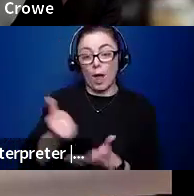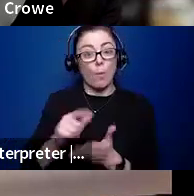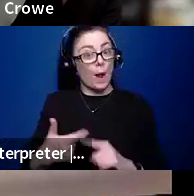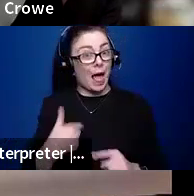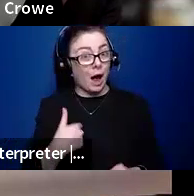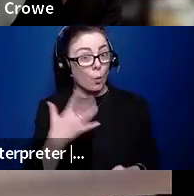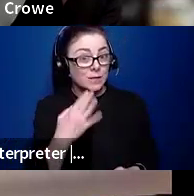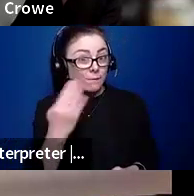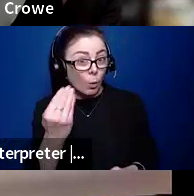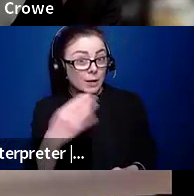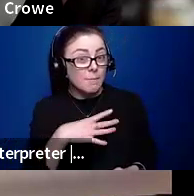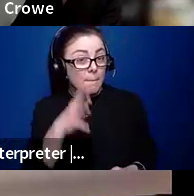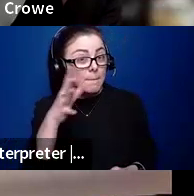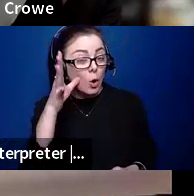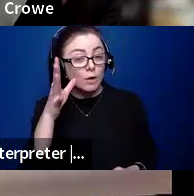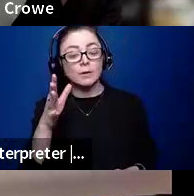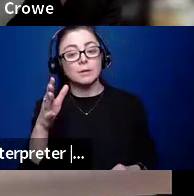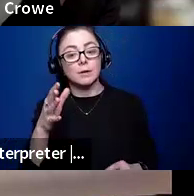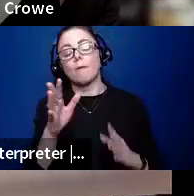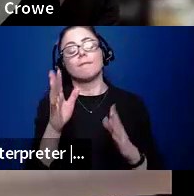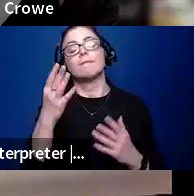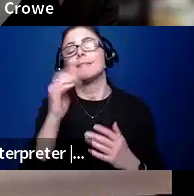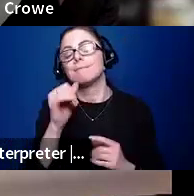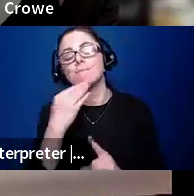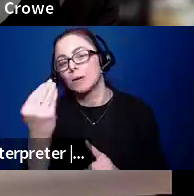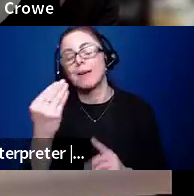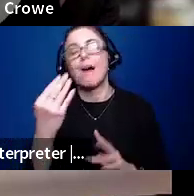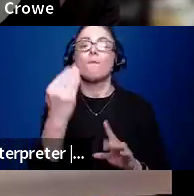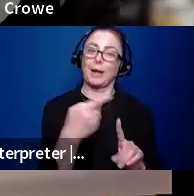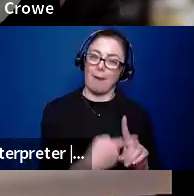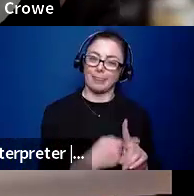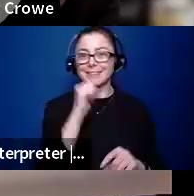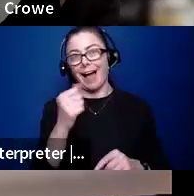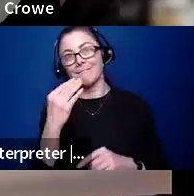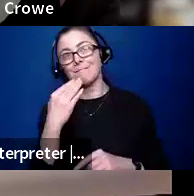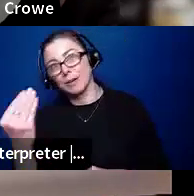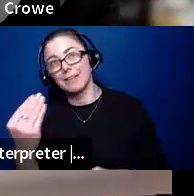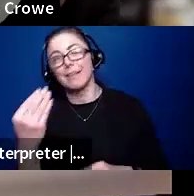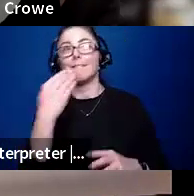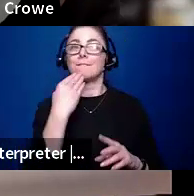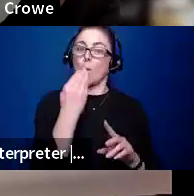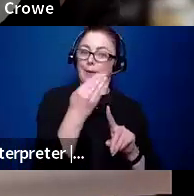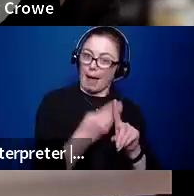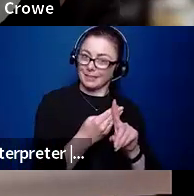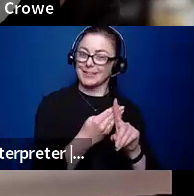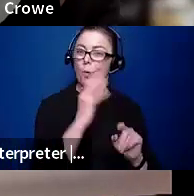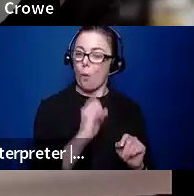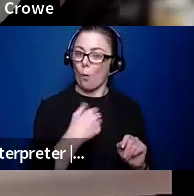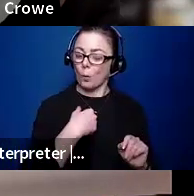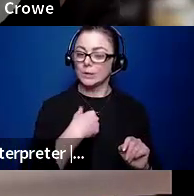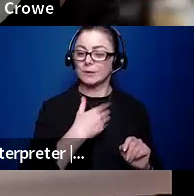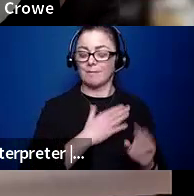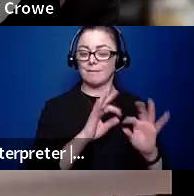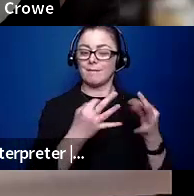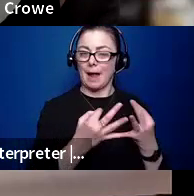parents moved, 14 months old, actually, not years, but when I was 14 months old, my family